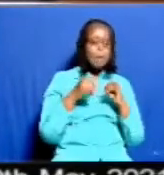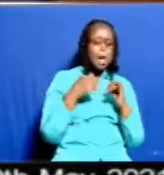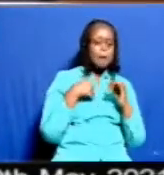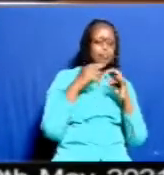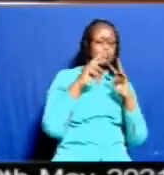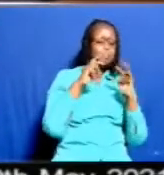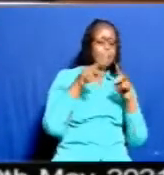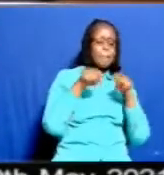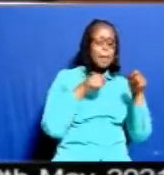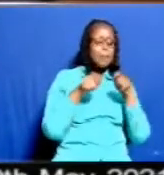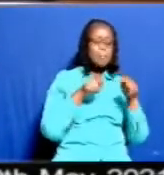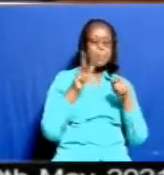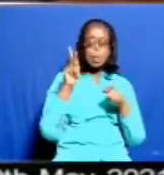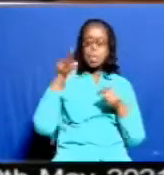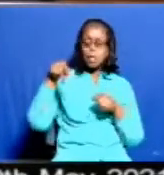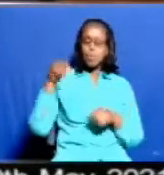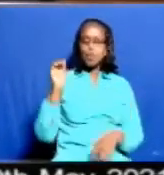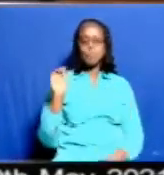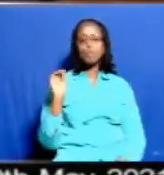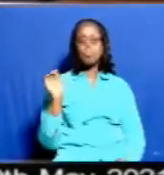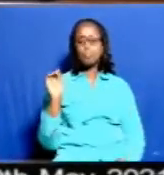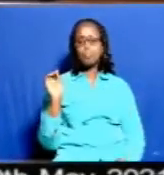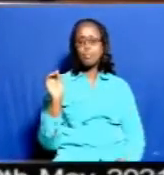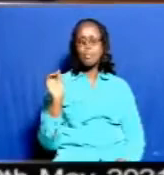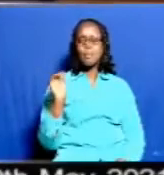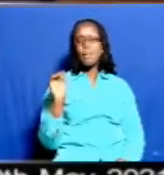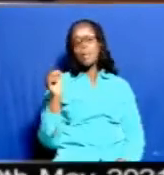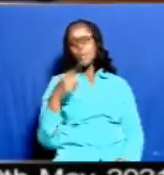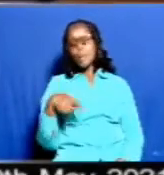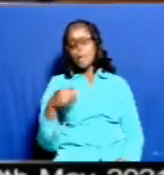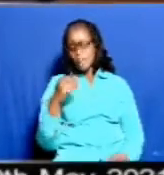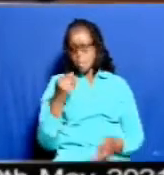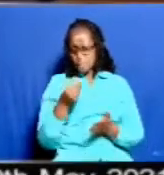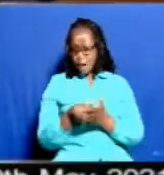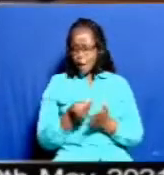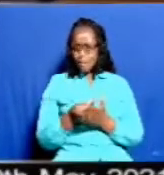think that's where the problem is. How come we pump so much resources